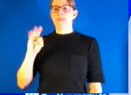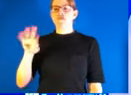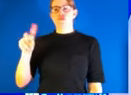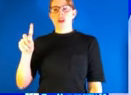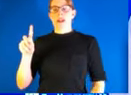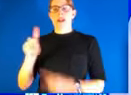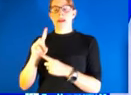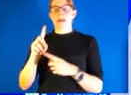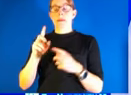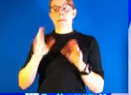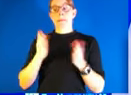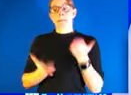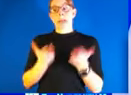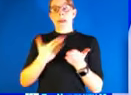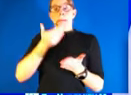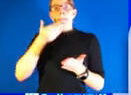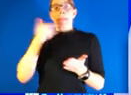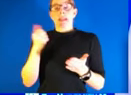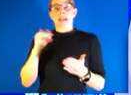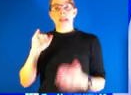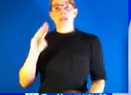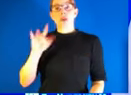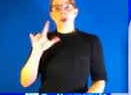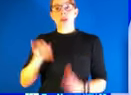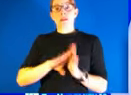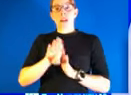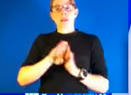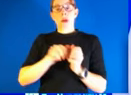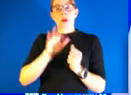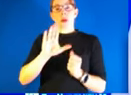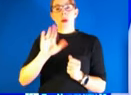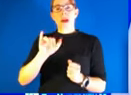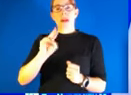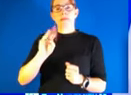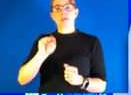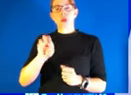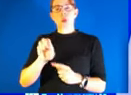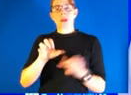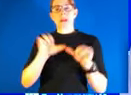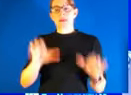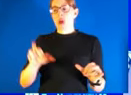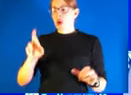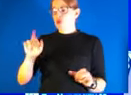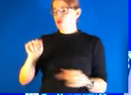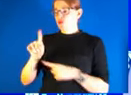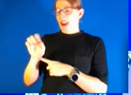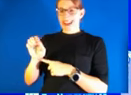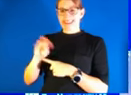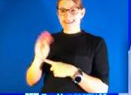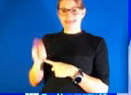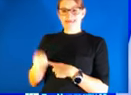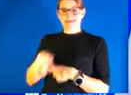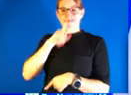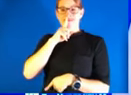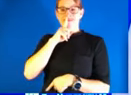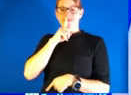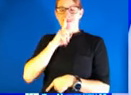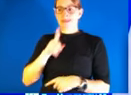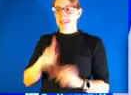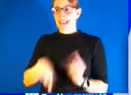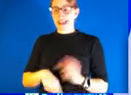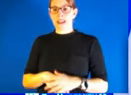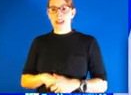immunity that you have developed with your immune system. But overall, as far as rates, I can't necessarily comment. I think it does help.